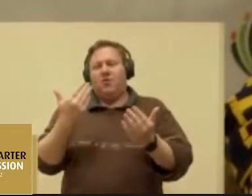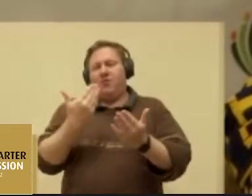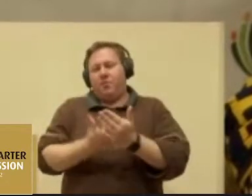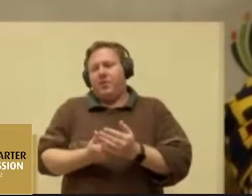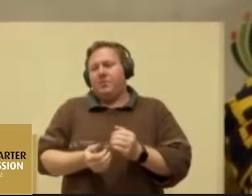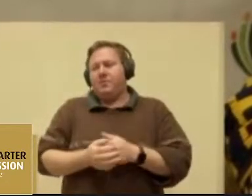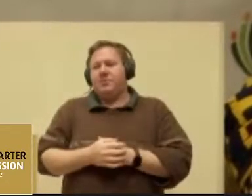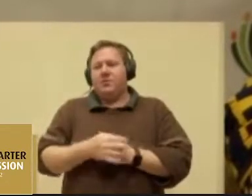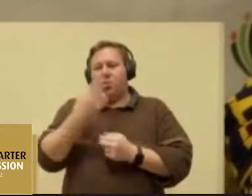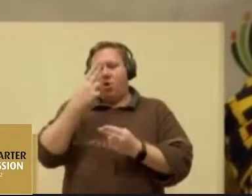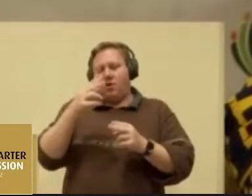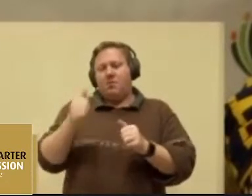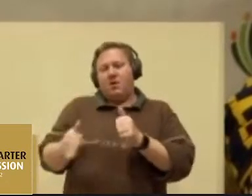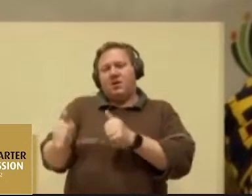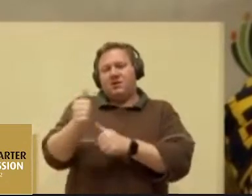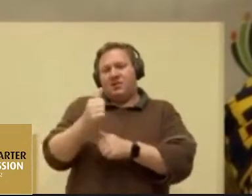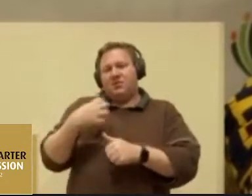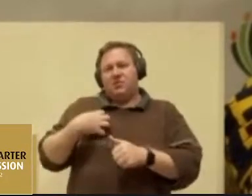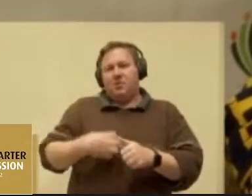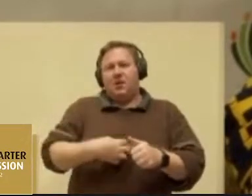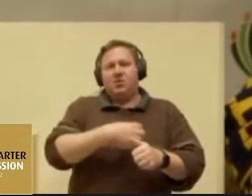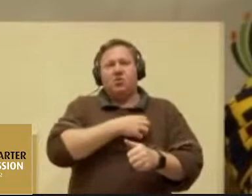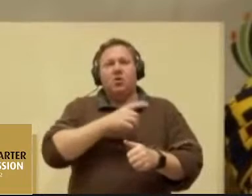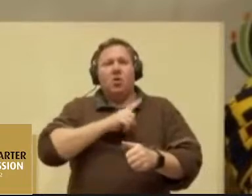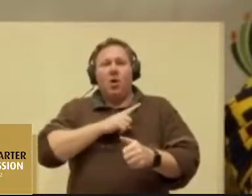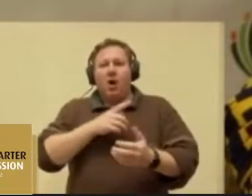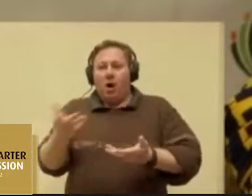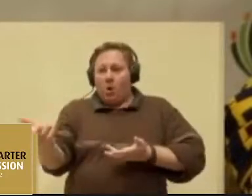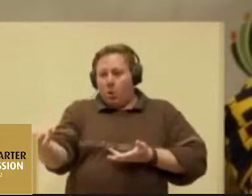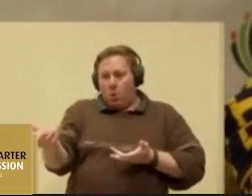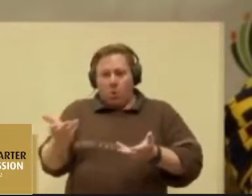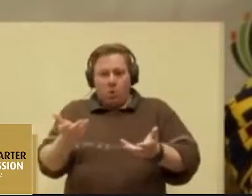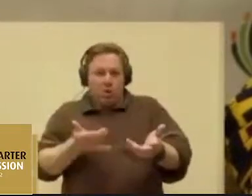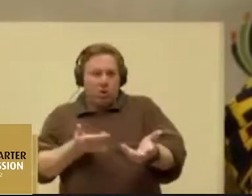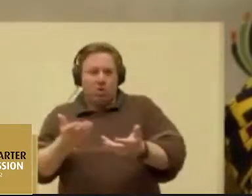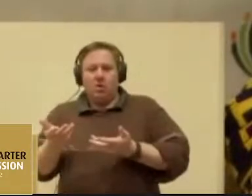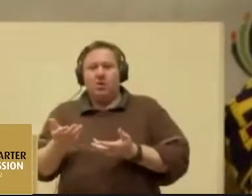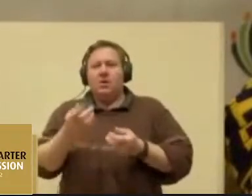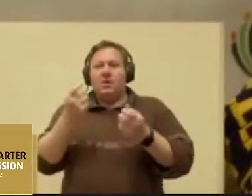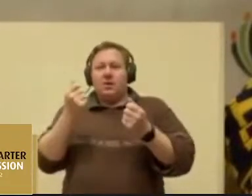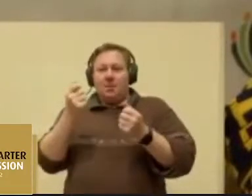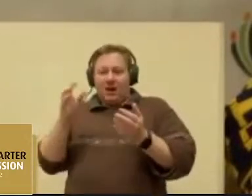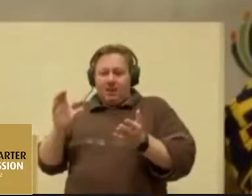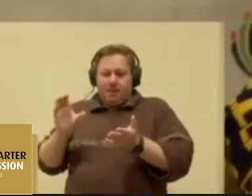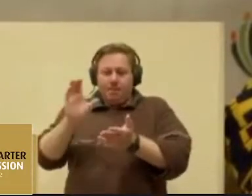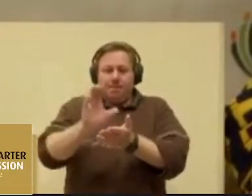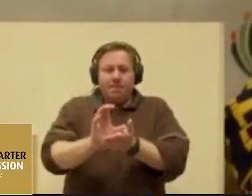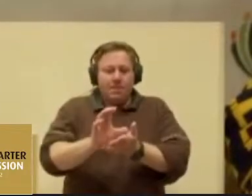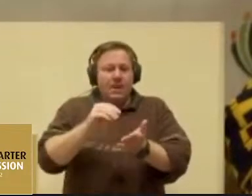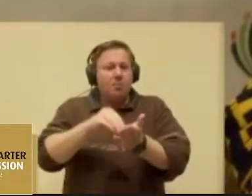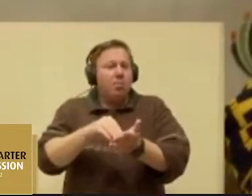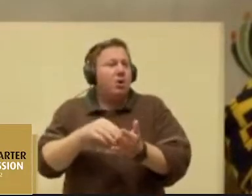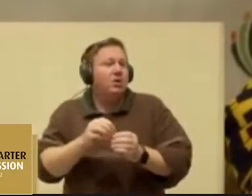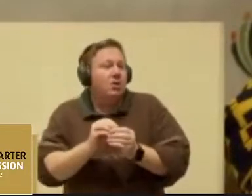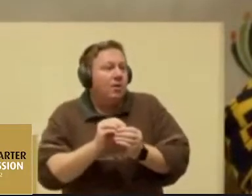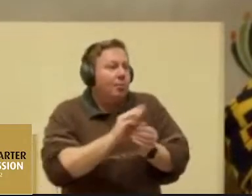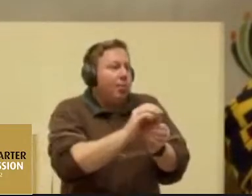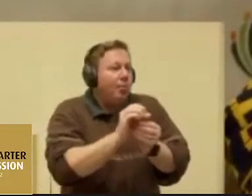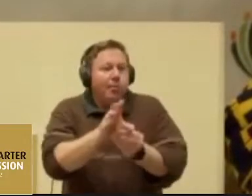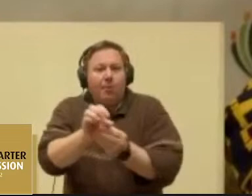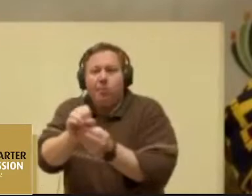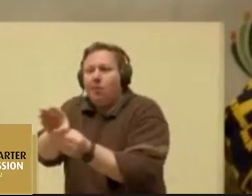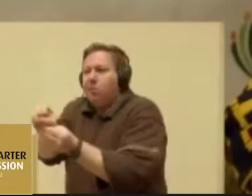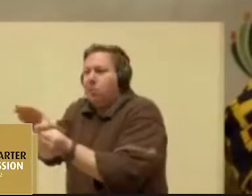executive mayor because then we will have coordination all the money will come to one point and implementation of services will